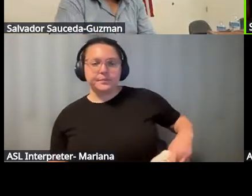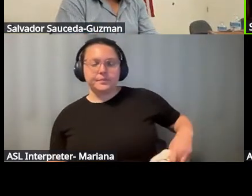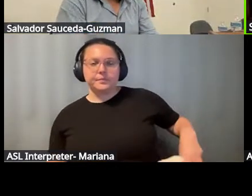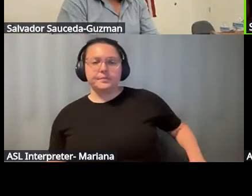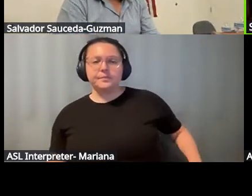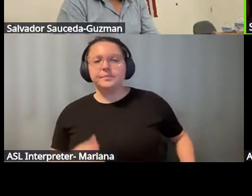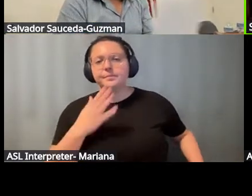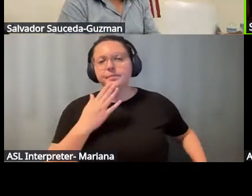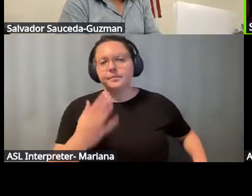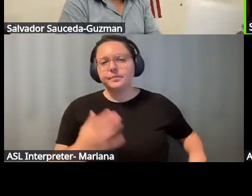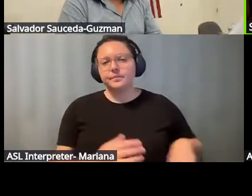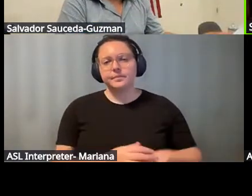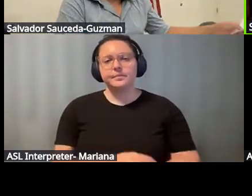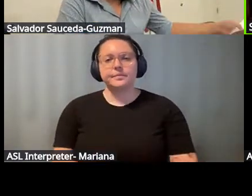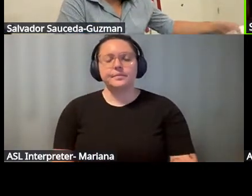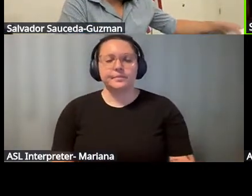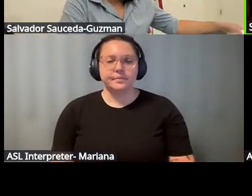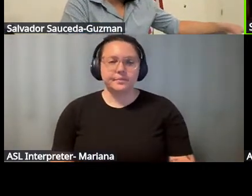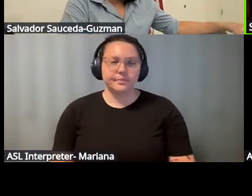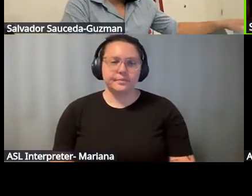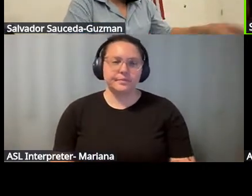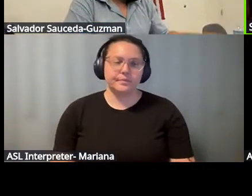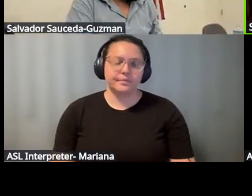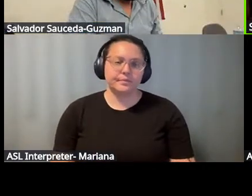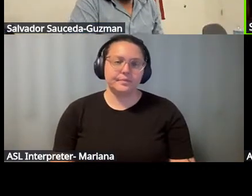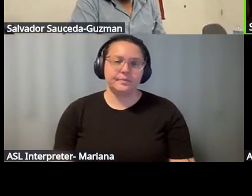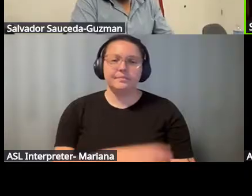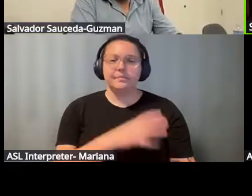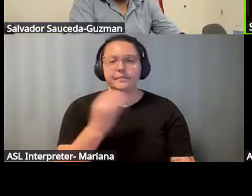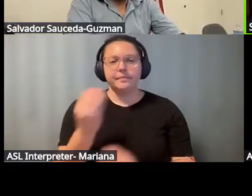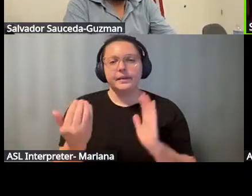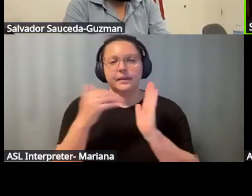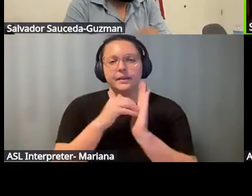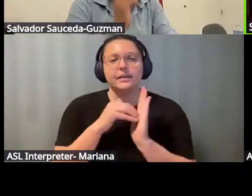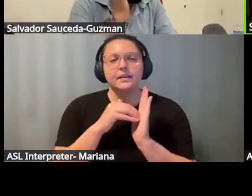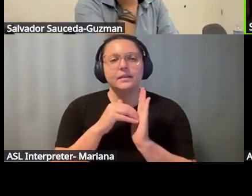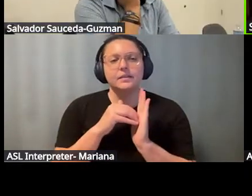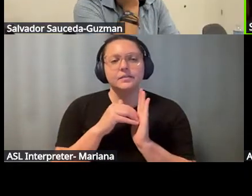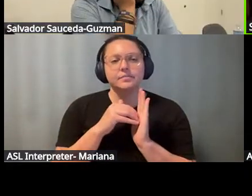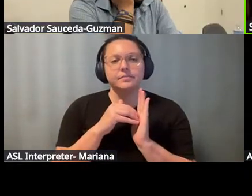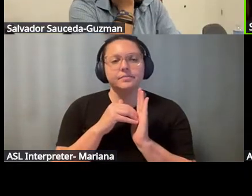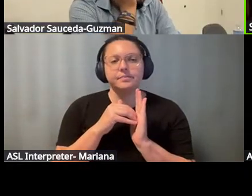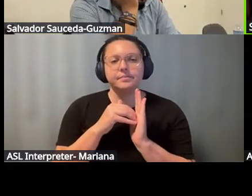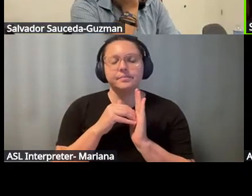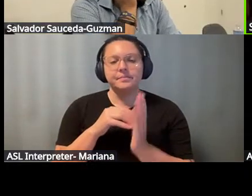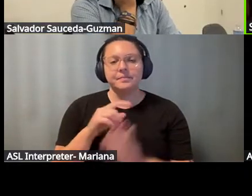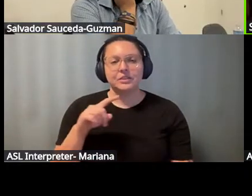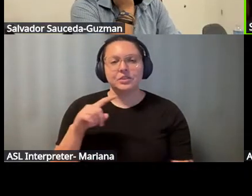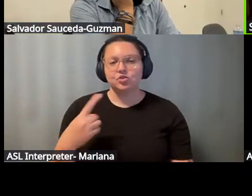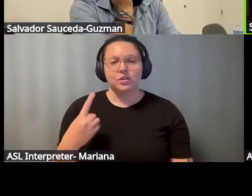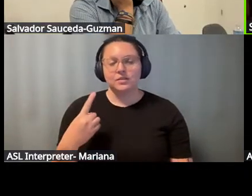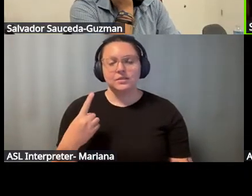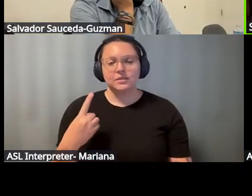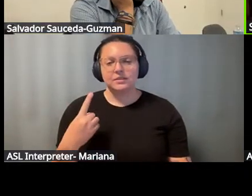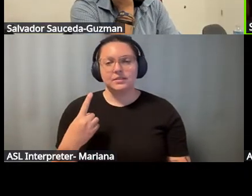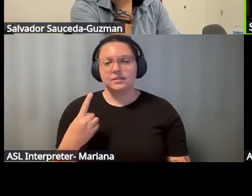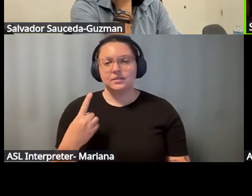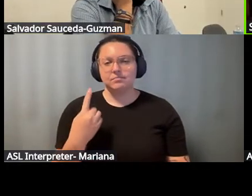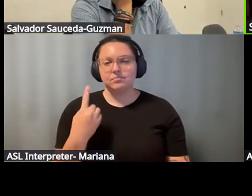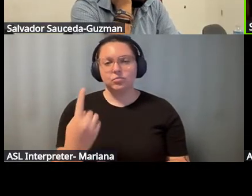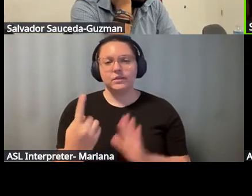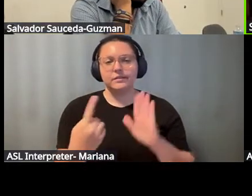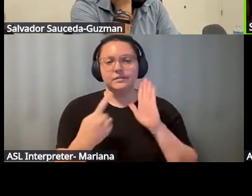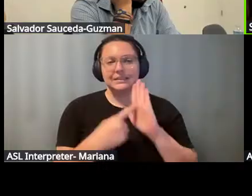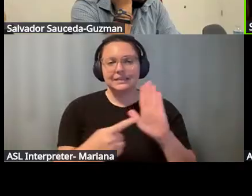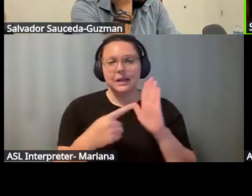Thank you. And again, that's just an example of